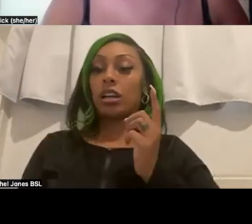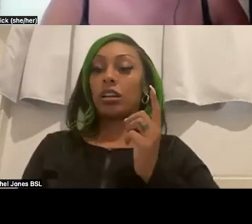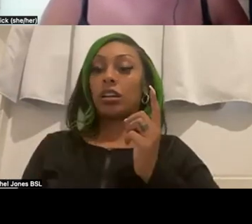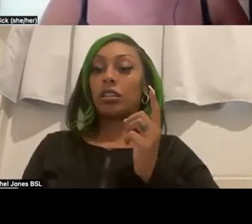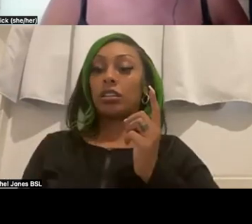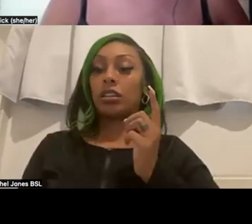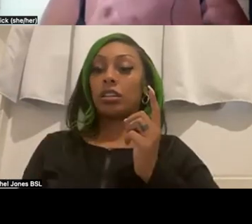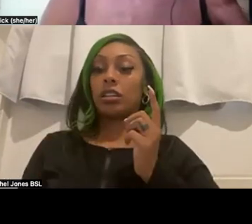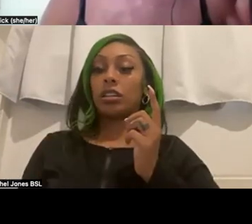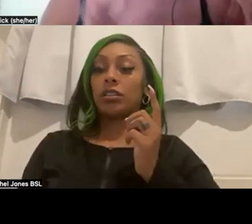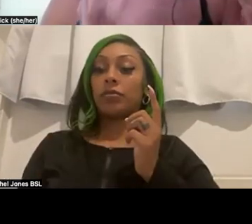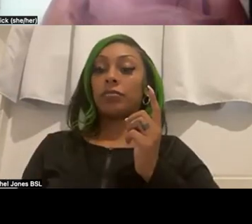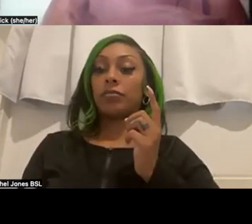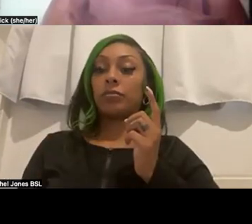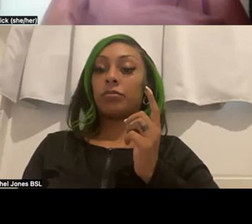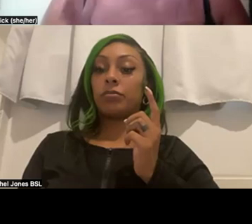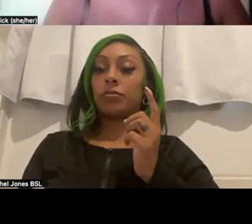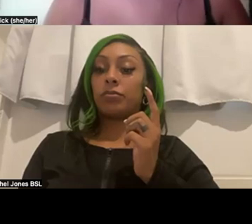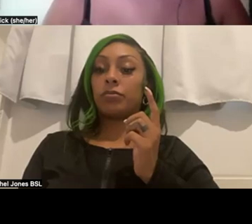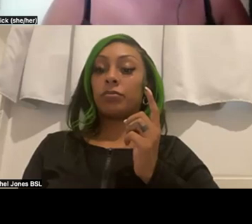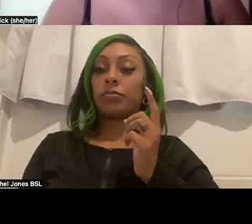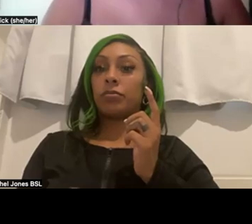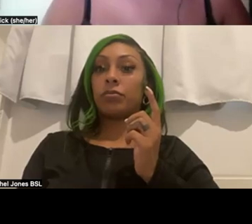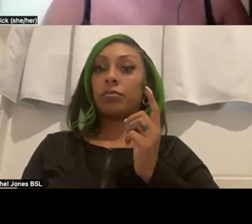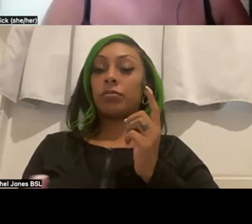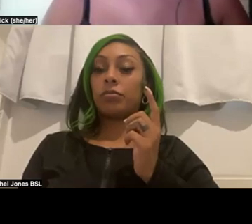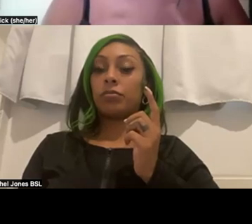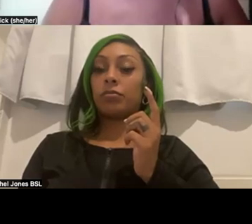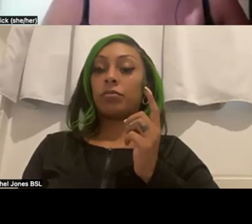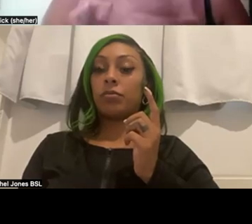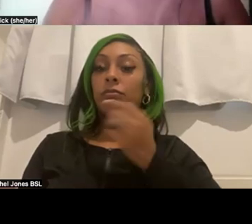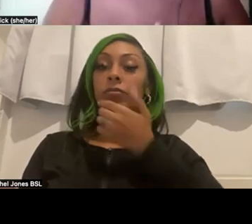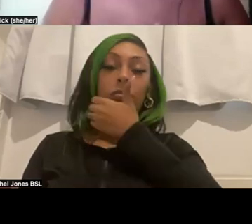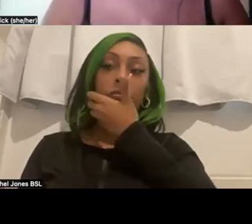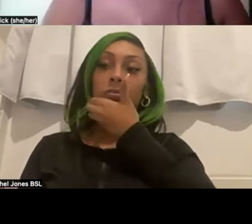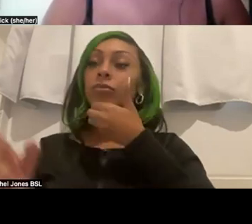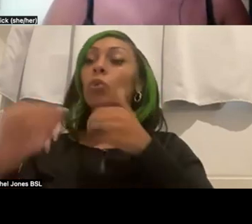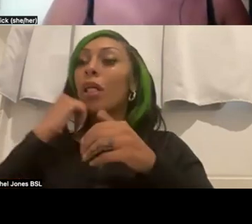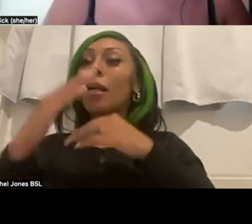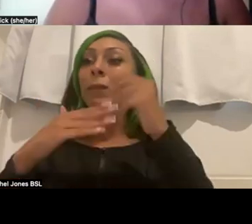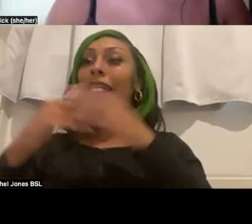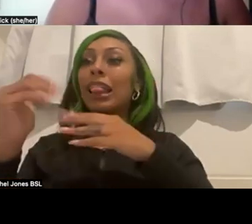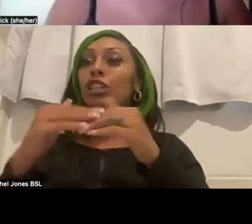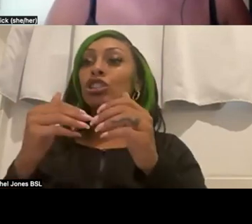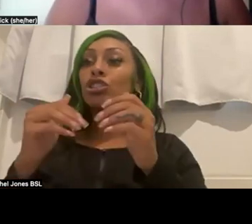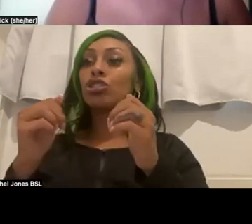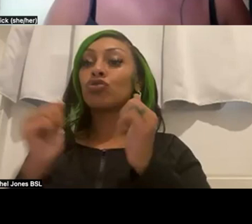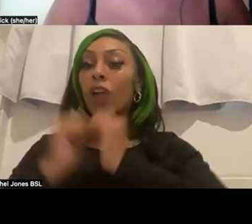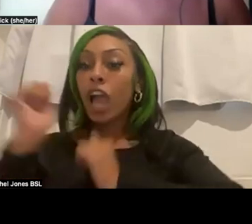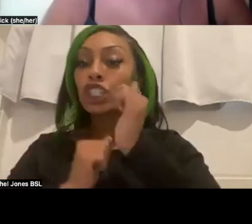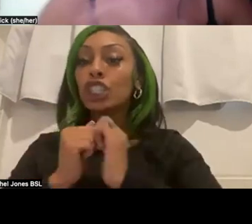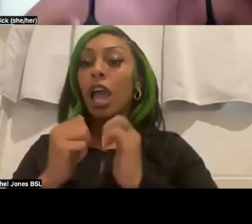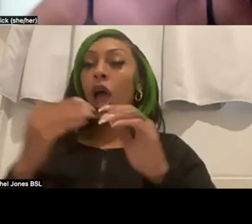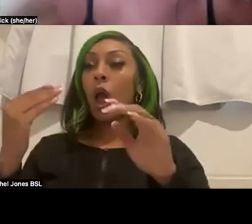liberation. And being prefigurative in that means that we build structures and ways of working with others who